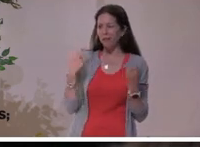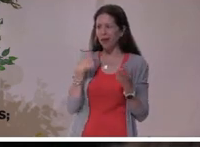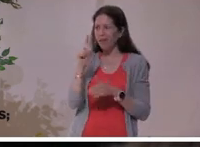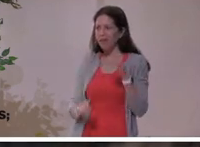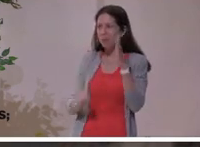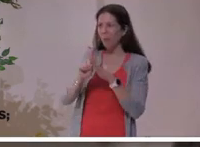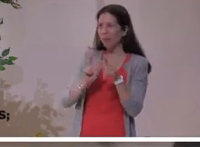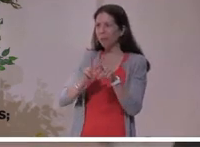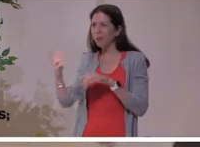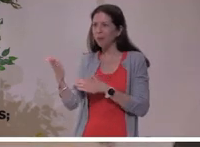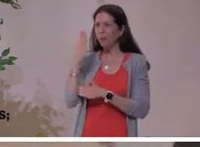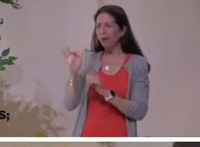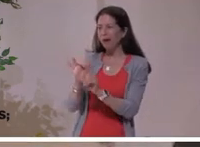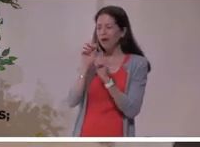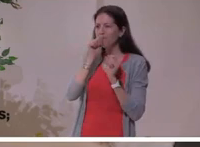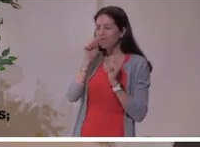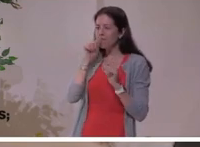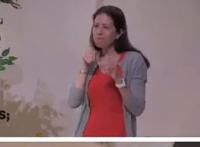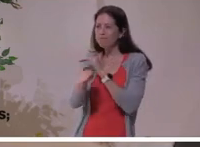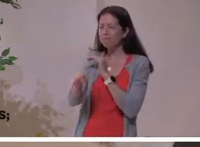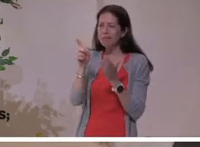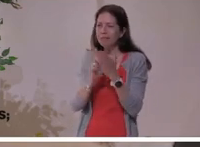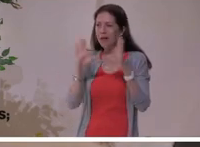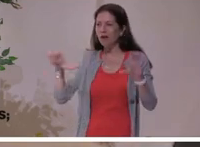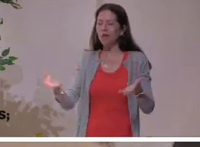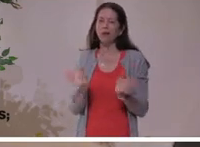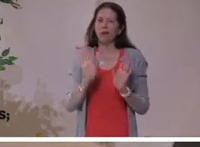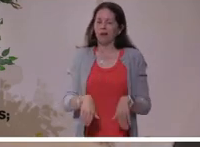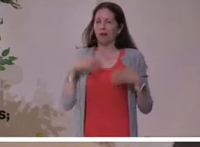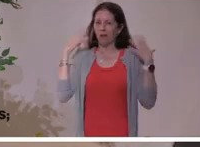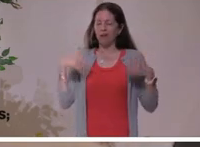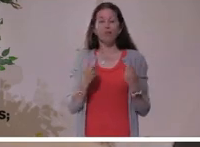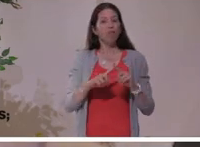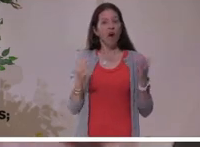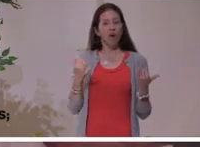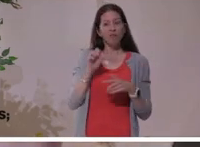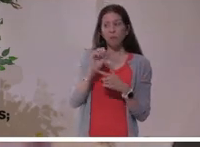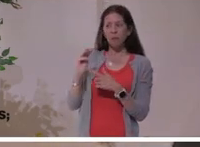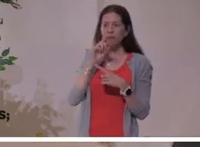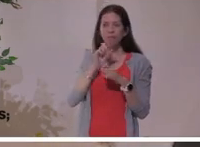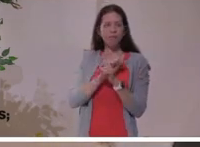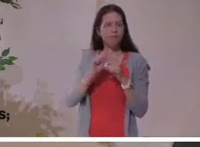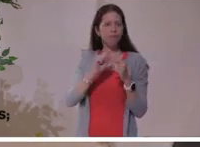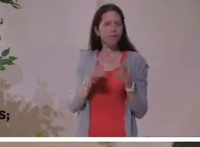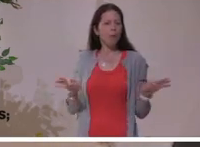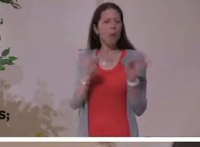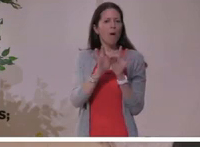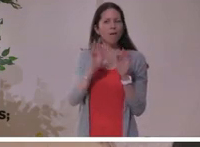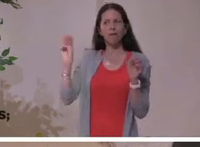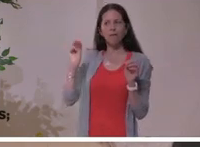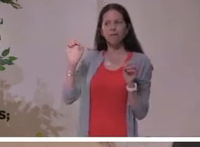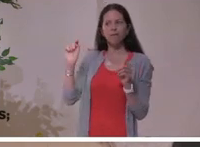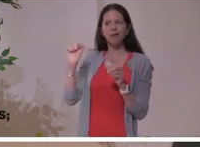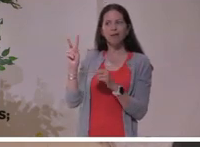nuts. So I'm saying, I think that social media is important. I think the metaverse is